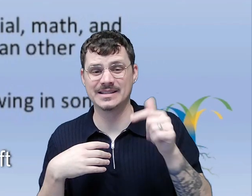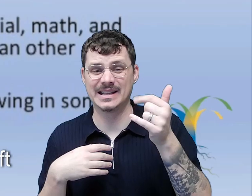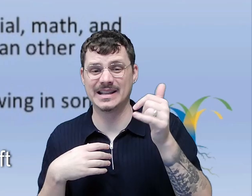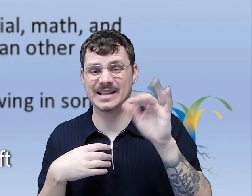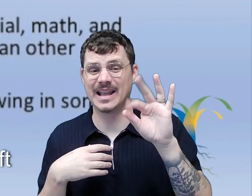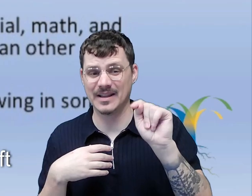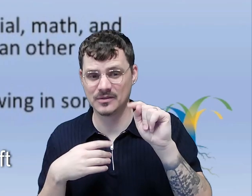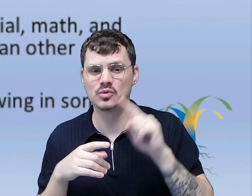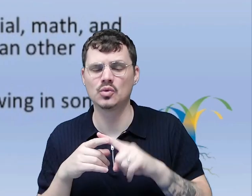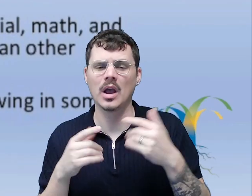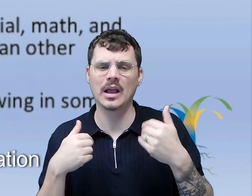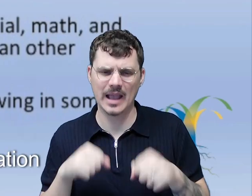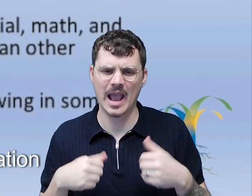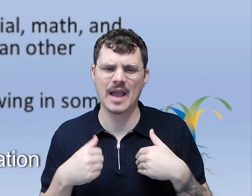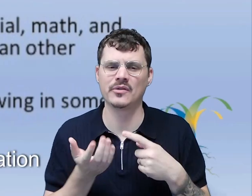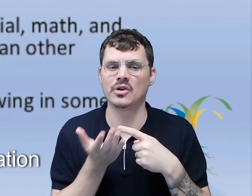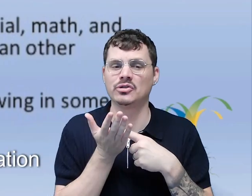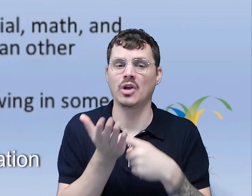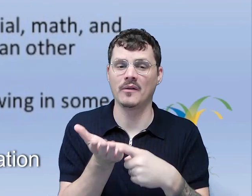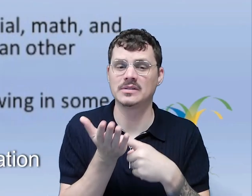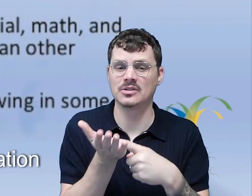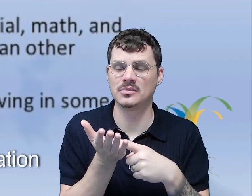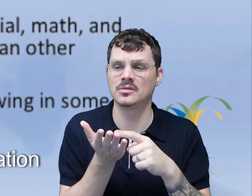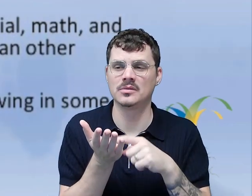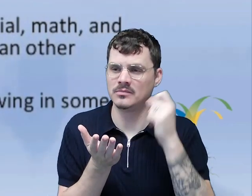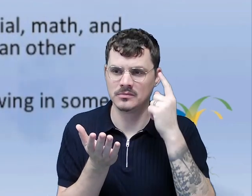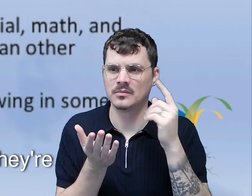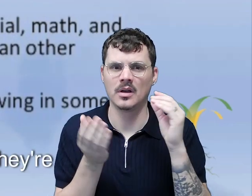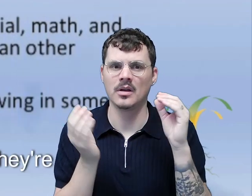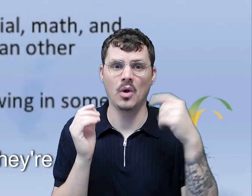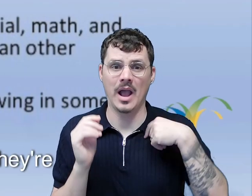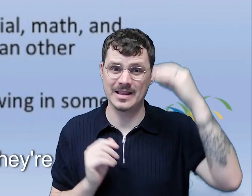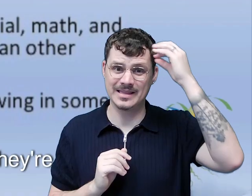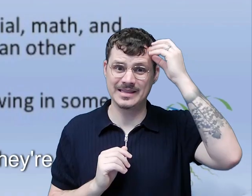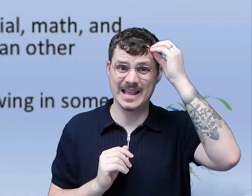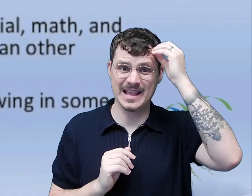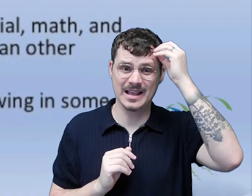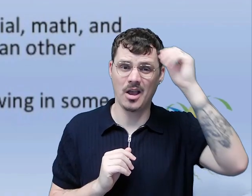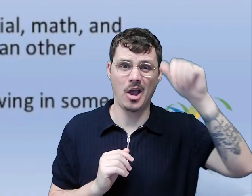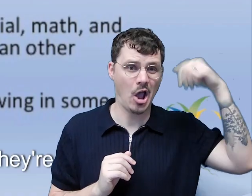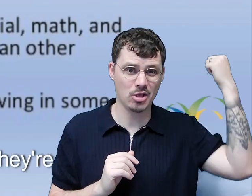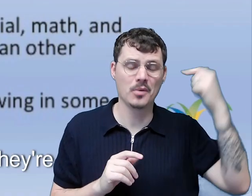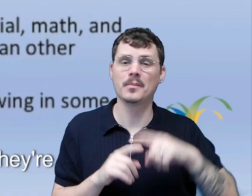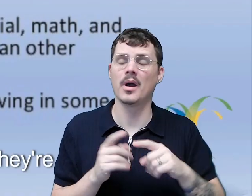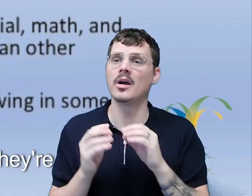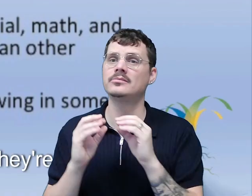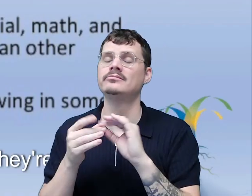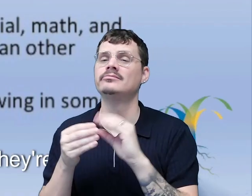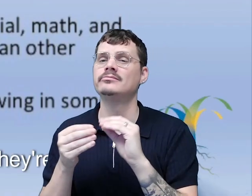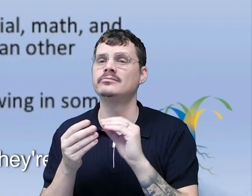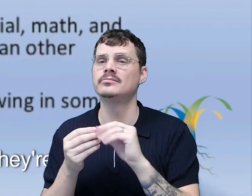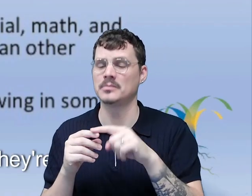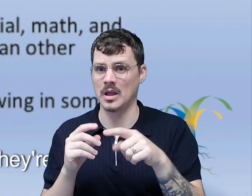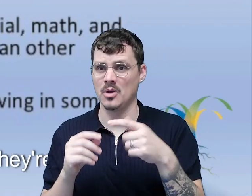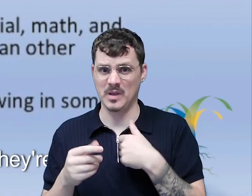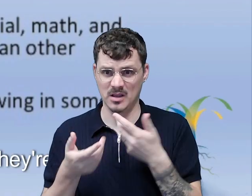Many have this gift of being able to have a conversation that has nothing to do with what they're thinking. But it sounds to